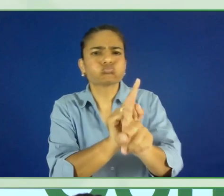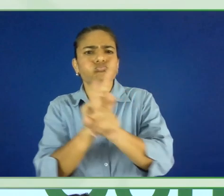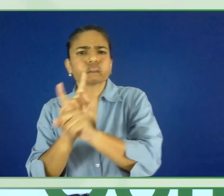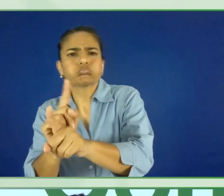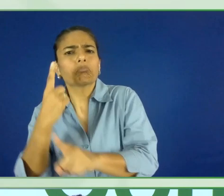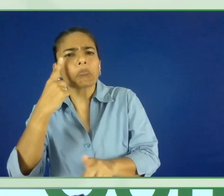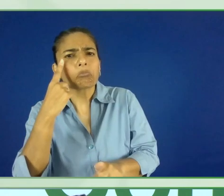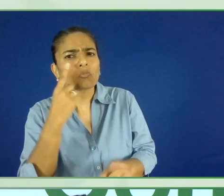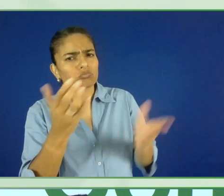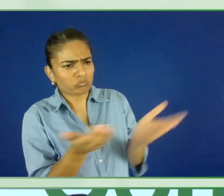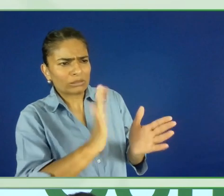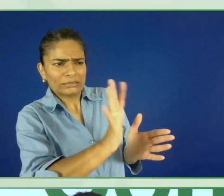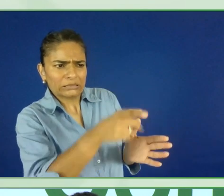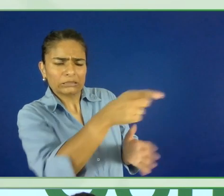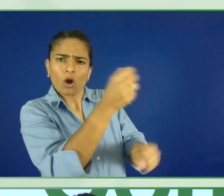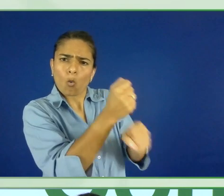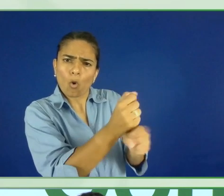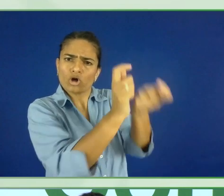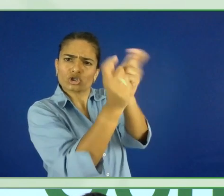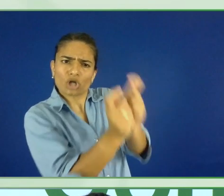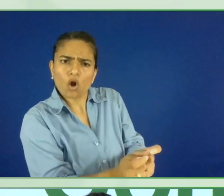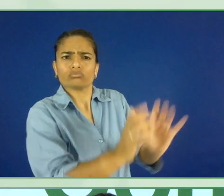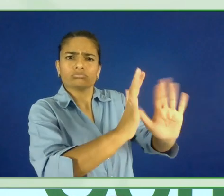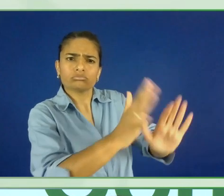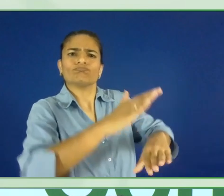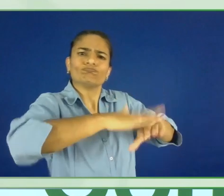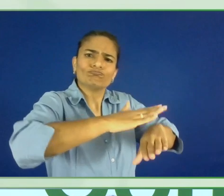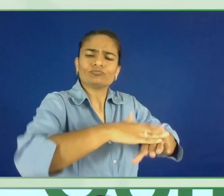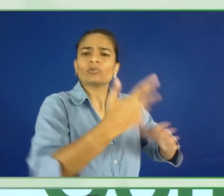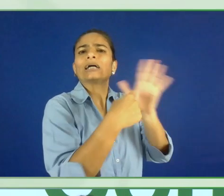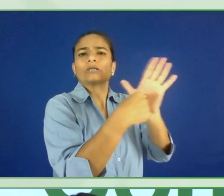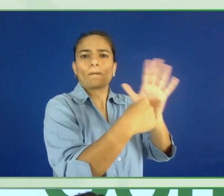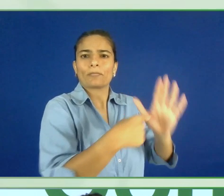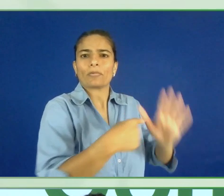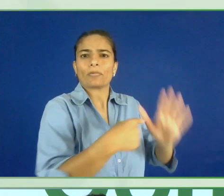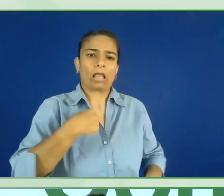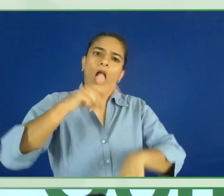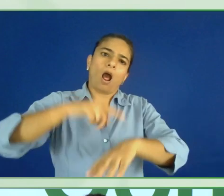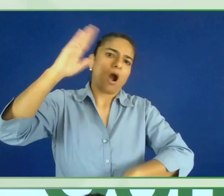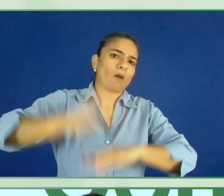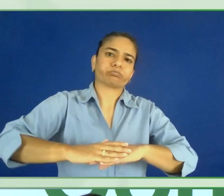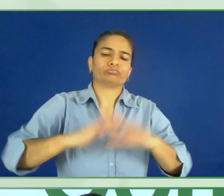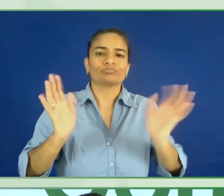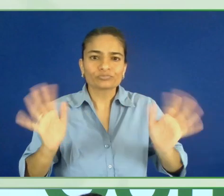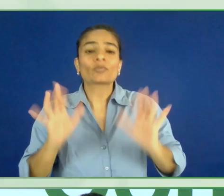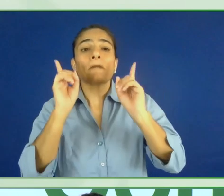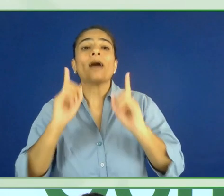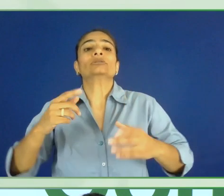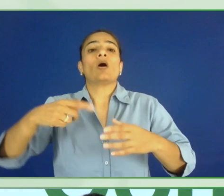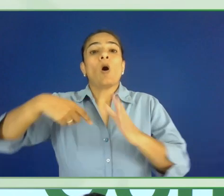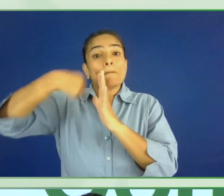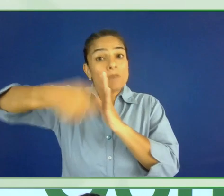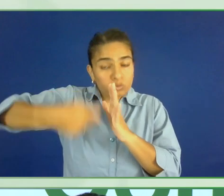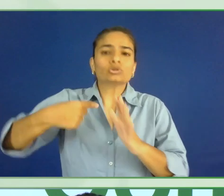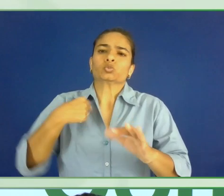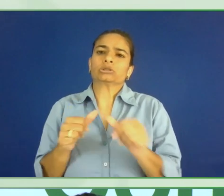that. And I am out of time, but just to say we're continuing with this project. That's the next slide, is what we're doing next. We do have resources and tools